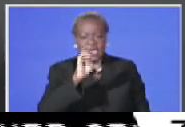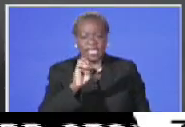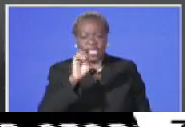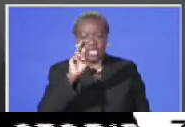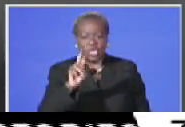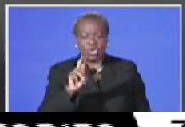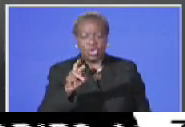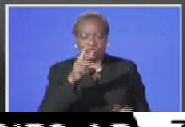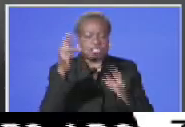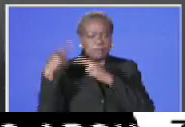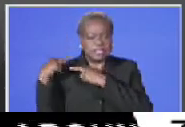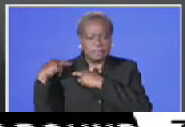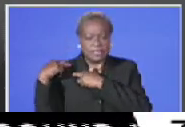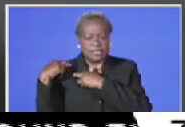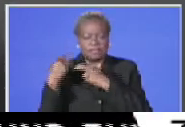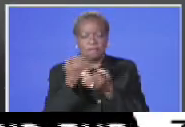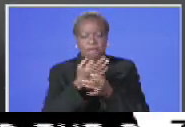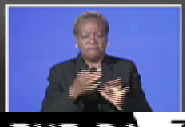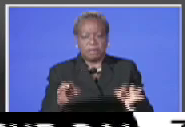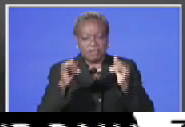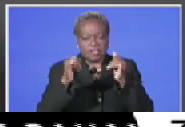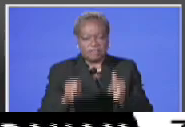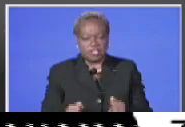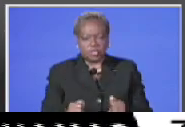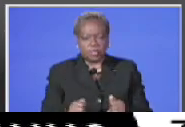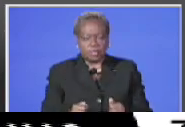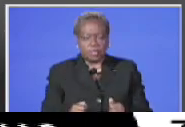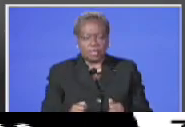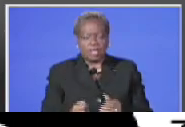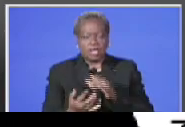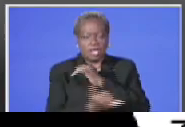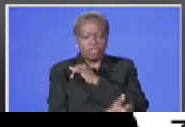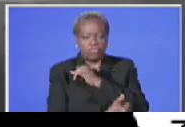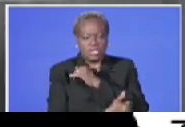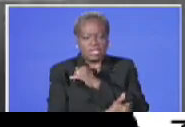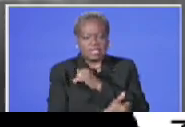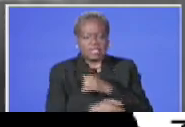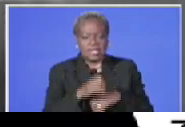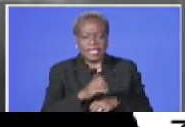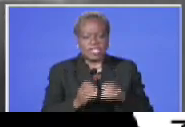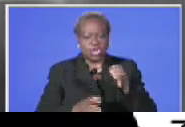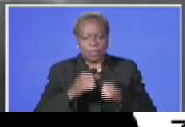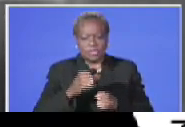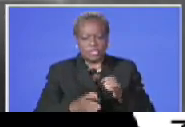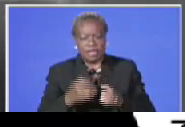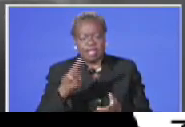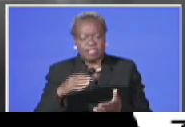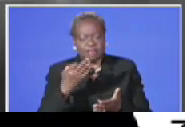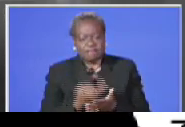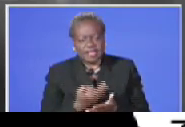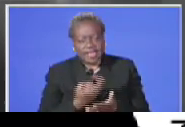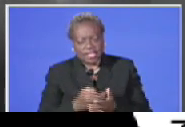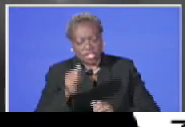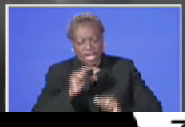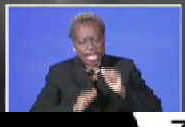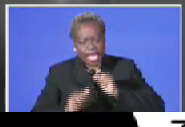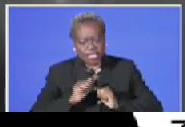the freedoms of individual countries to engage in competition. The Financial Action Task